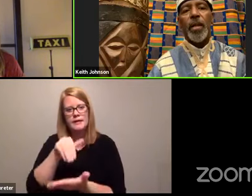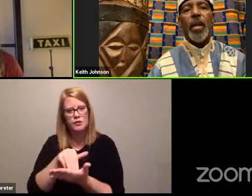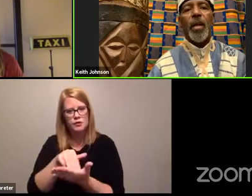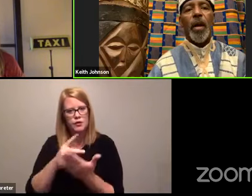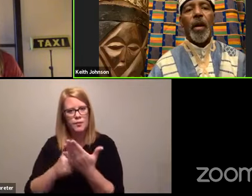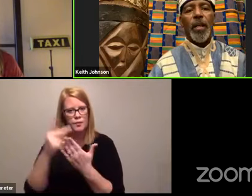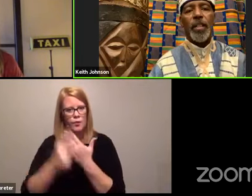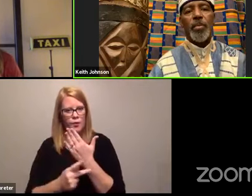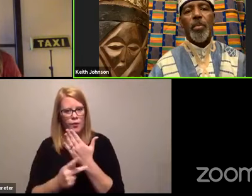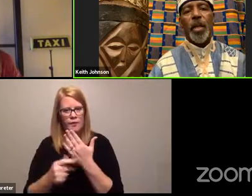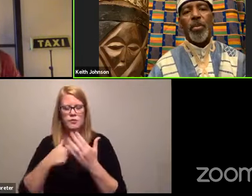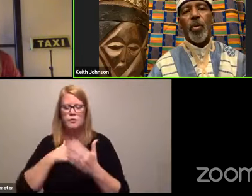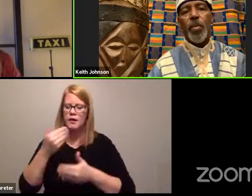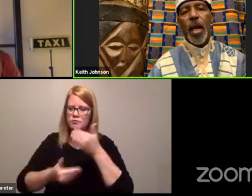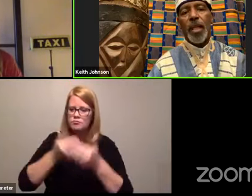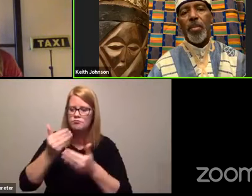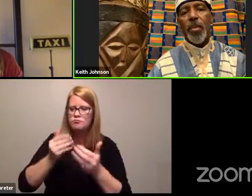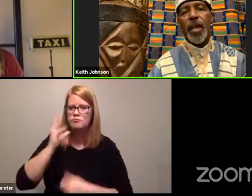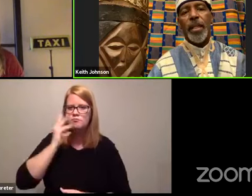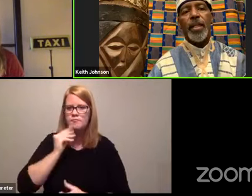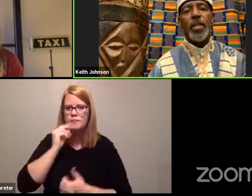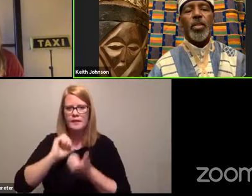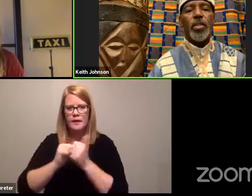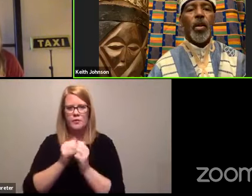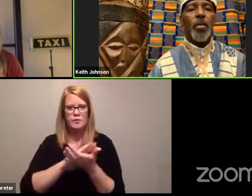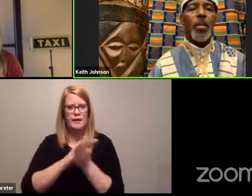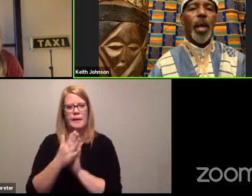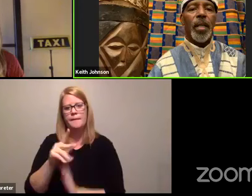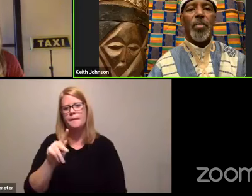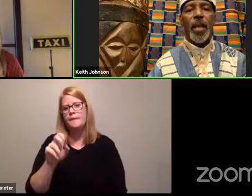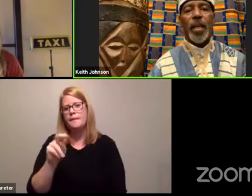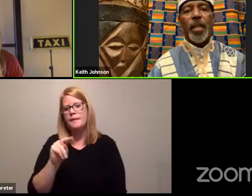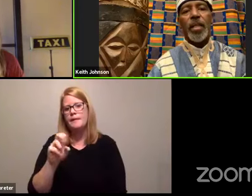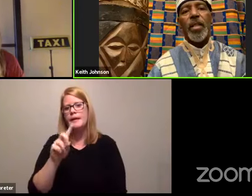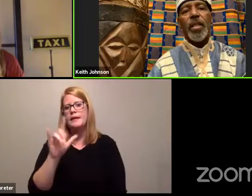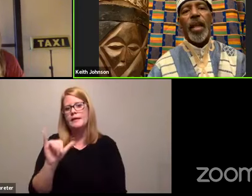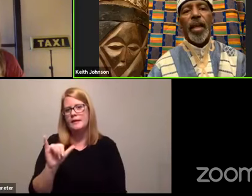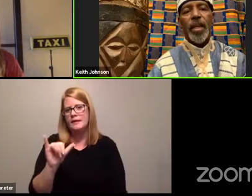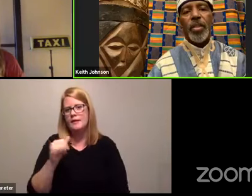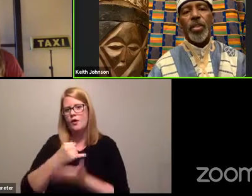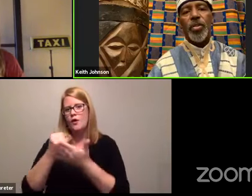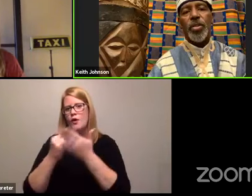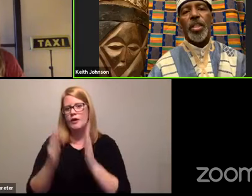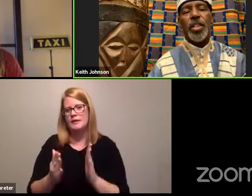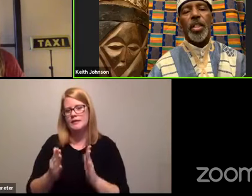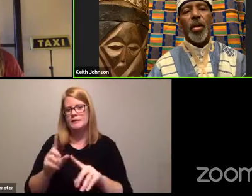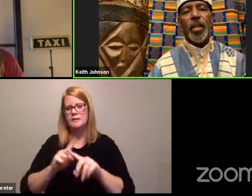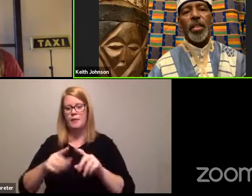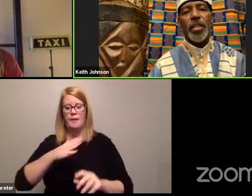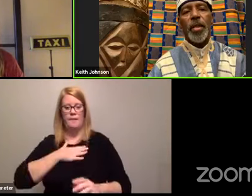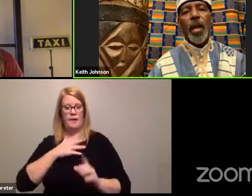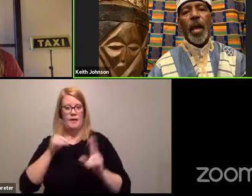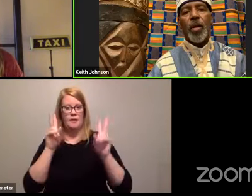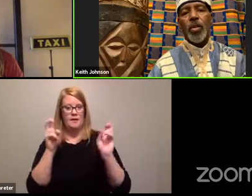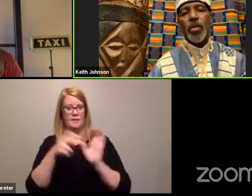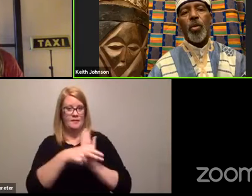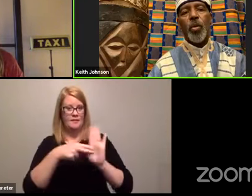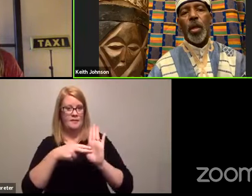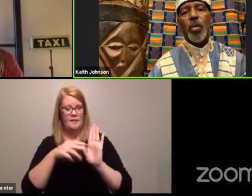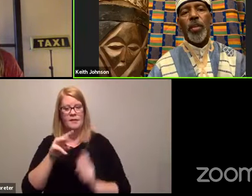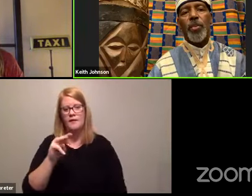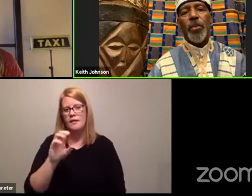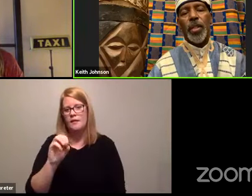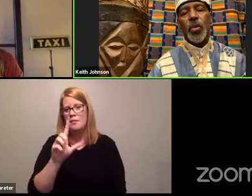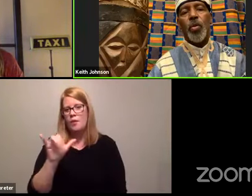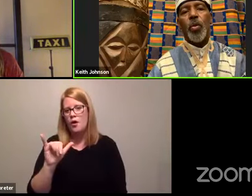Center artist, but through Molly Blank. So I'm a Molly Blank ASU teaching artist. I also